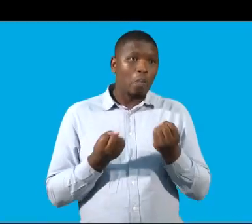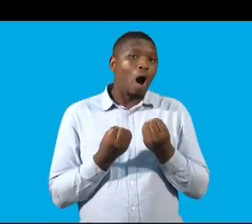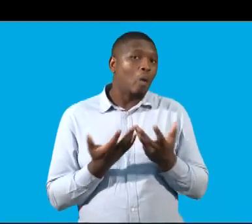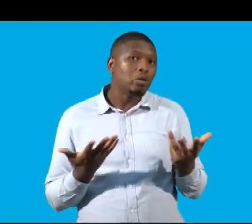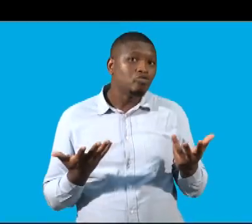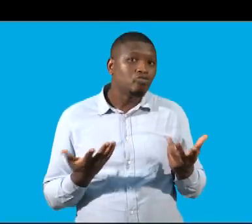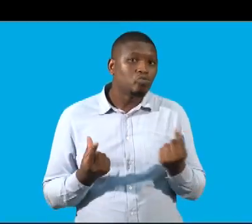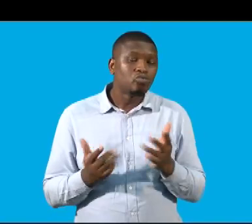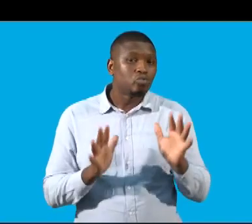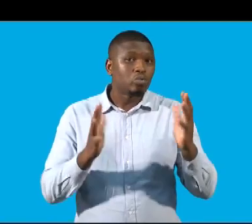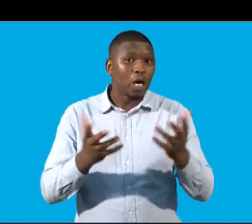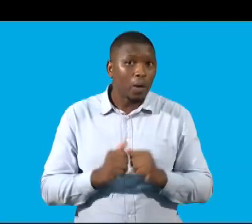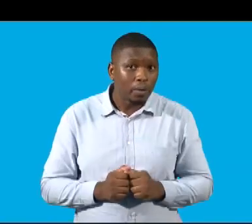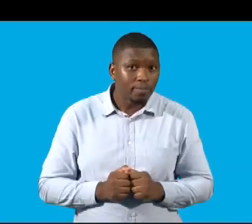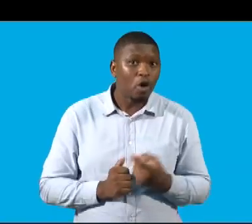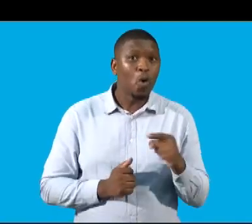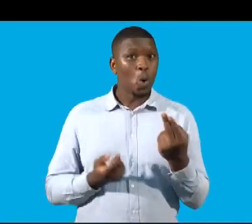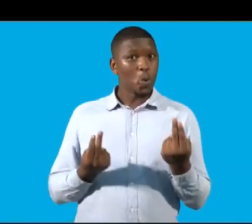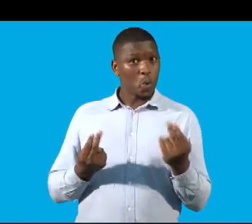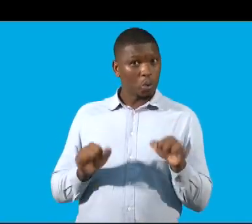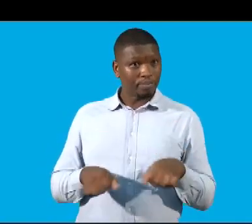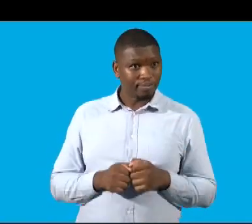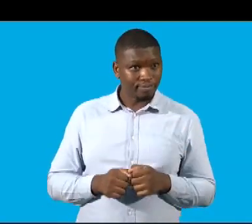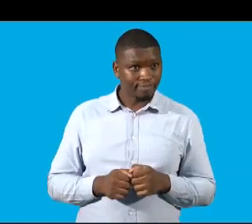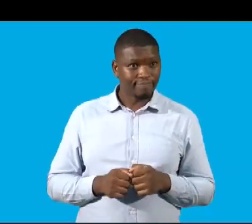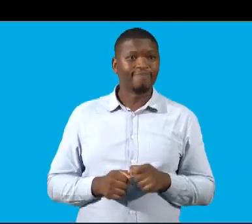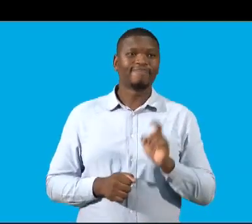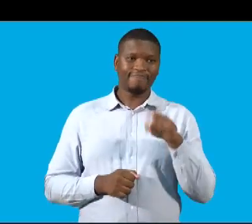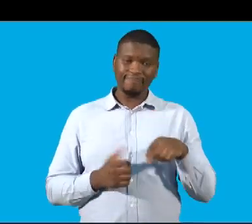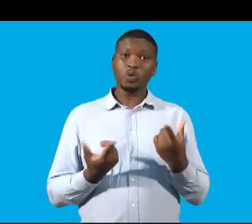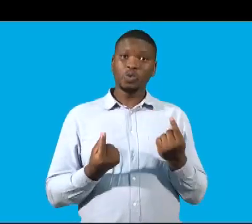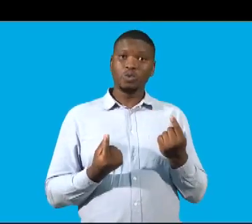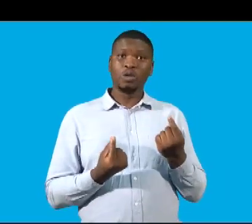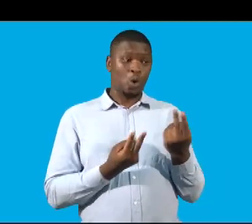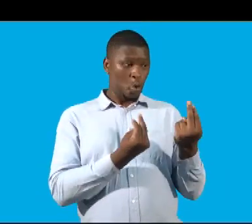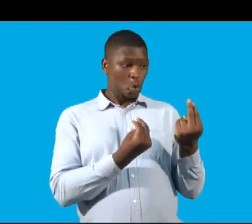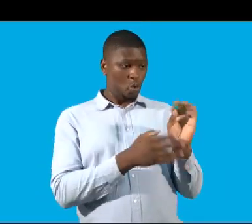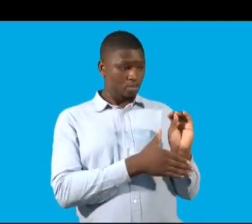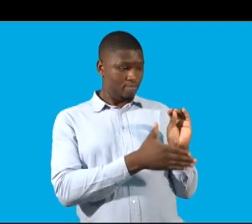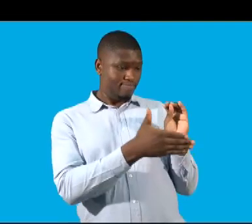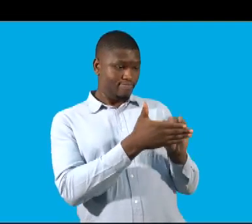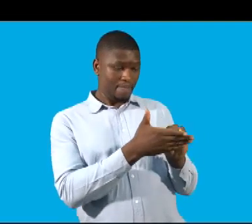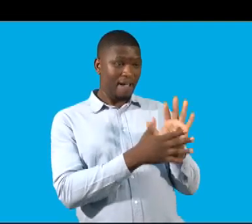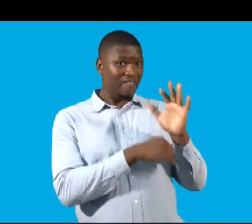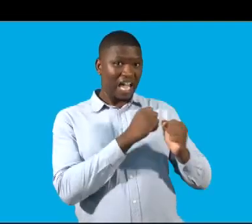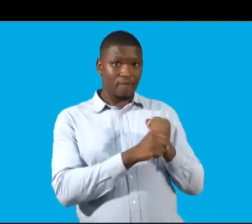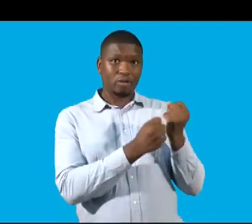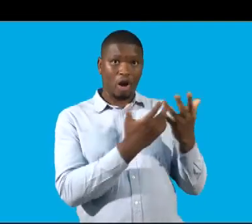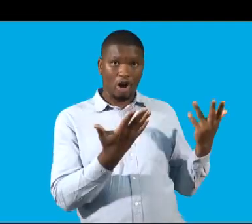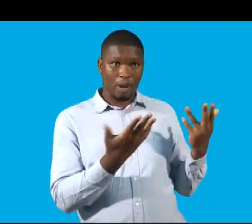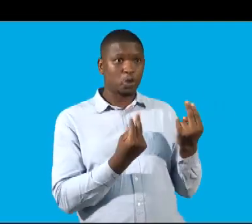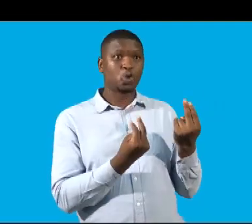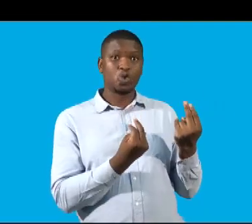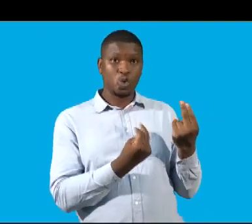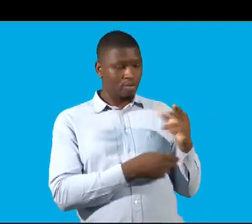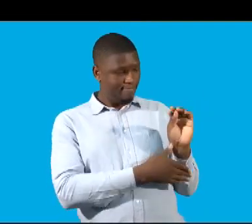get what amount he's going to need for the new tractor? Well, we are going to take what the tractor will cost after 5 years,